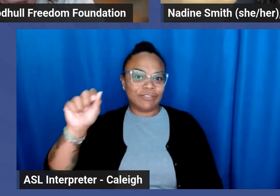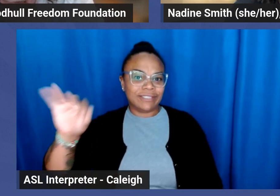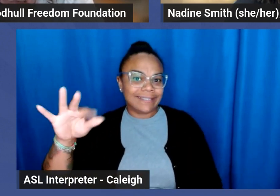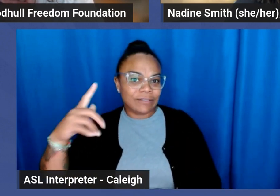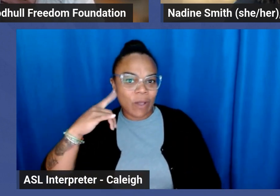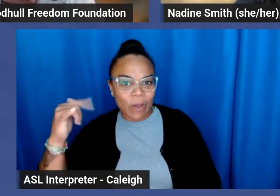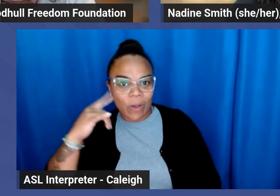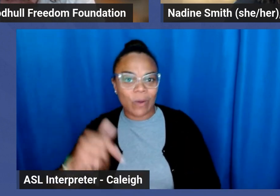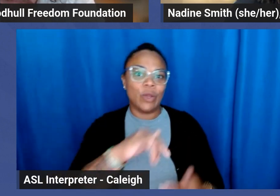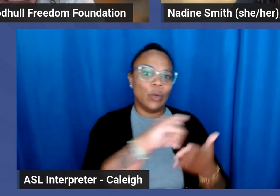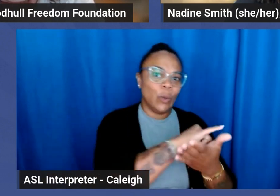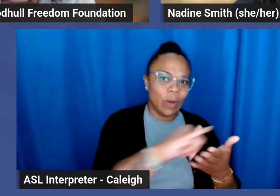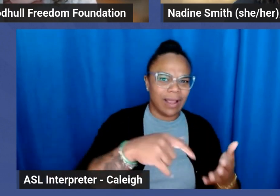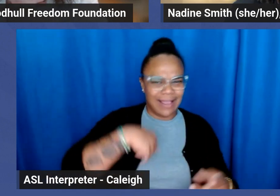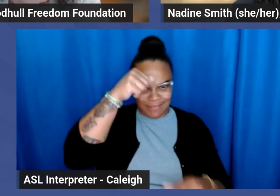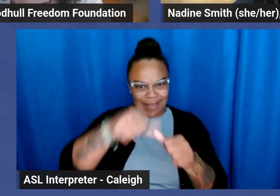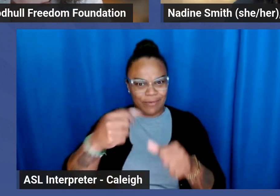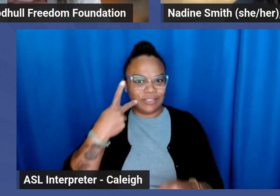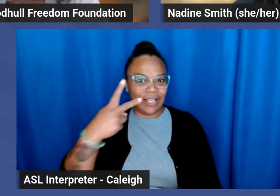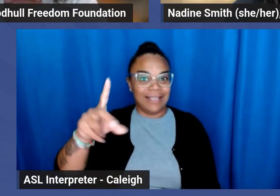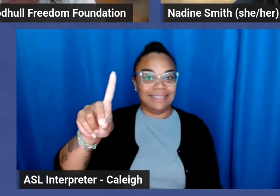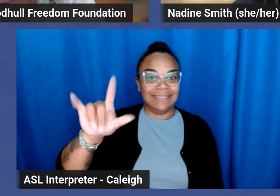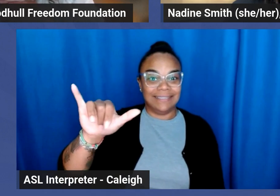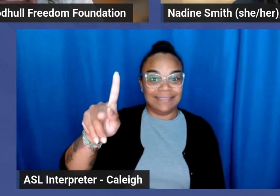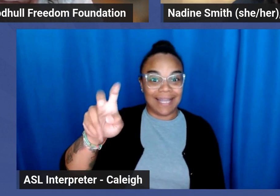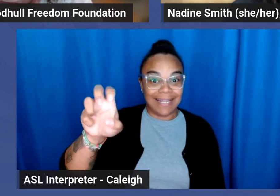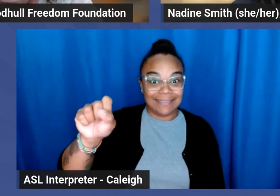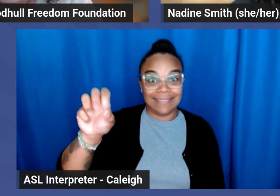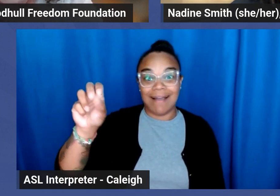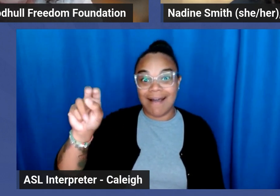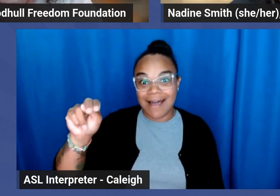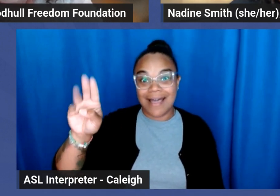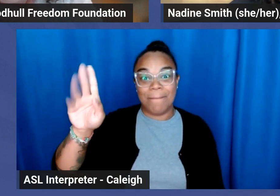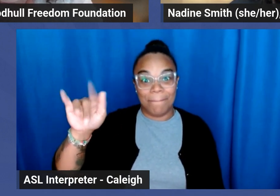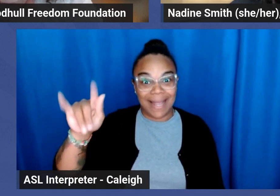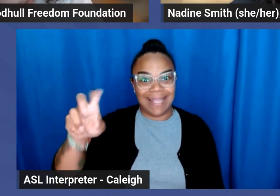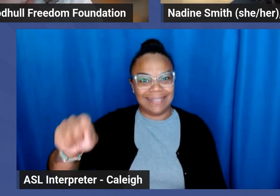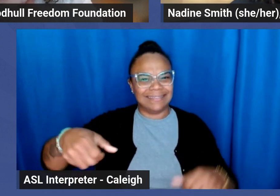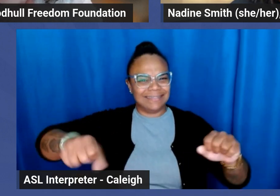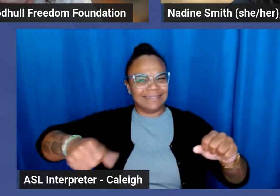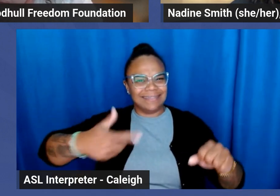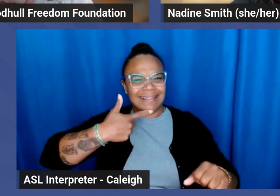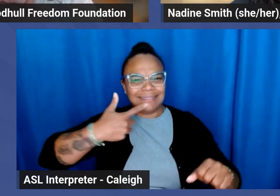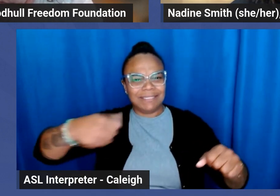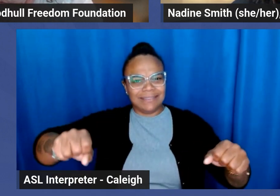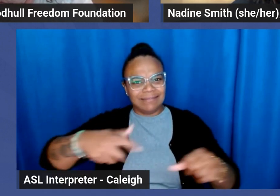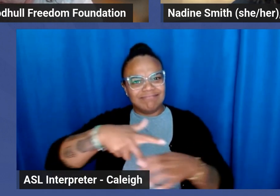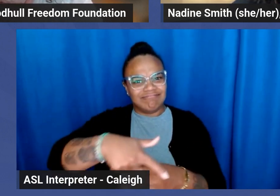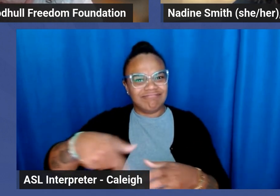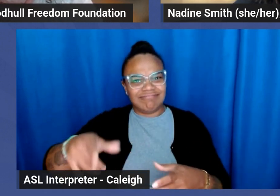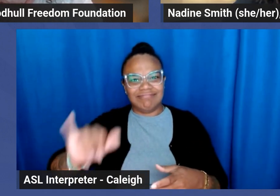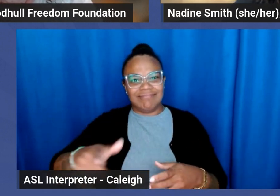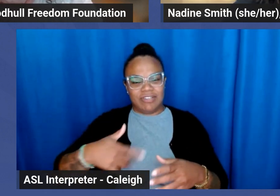on Bikes in the background. I remember that. Right. And, it would be whatever the big haired pastor